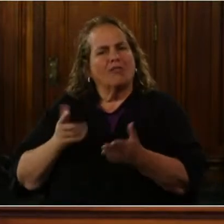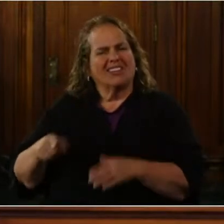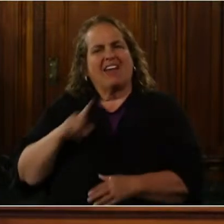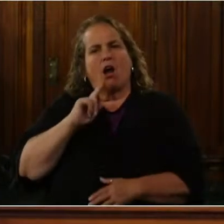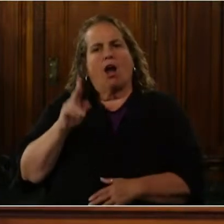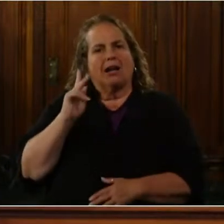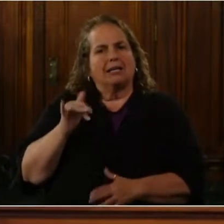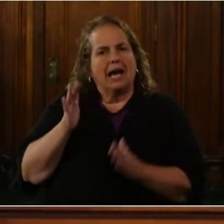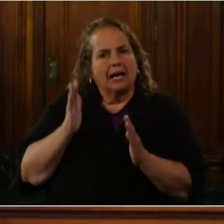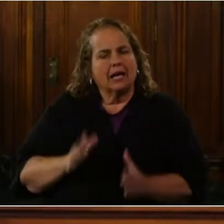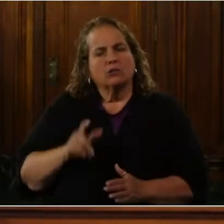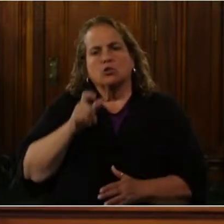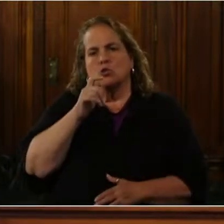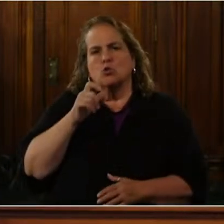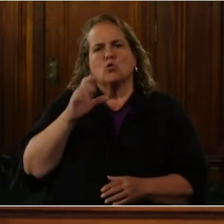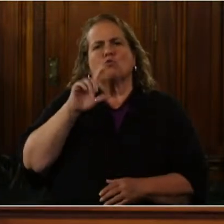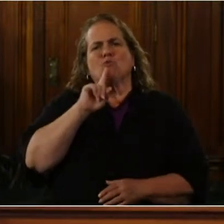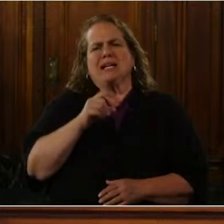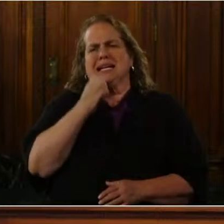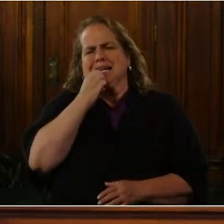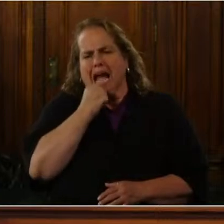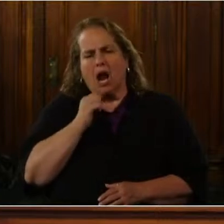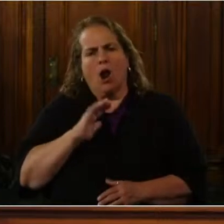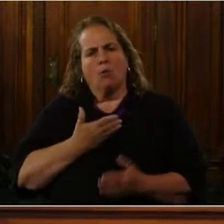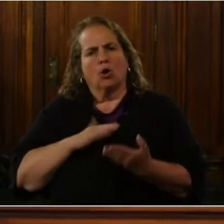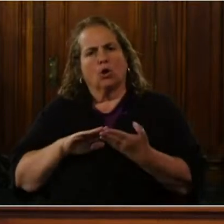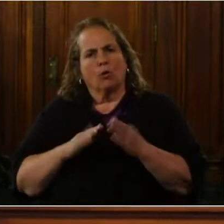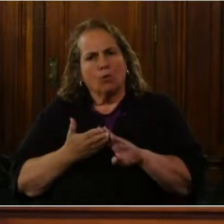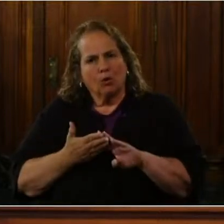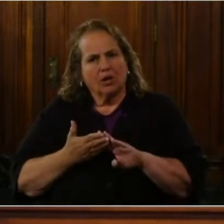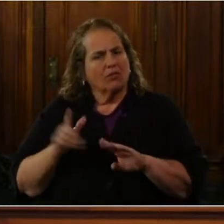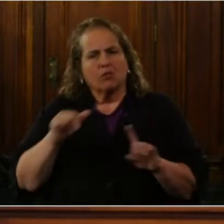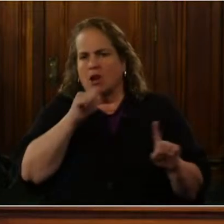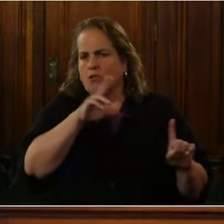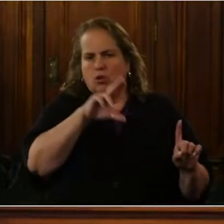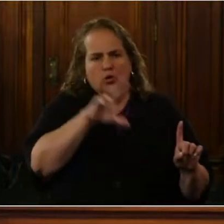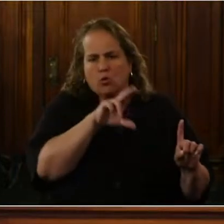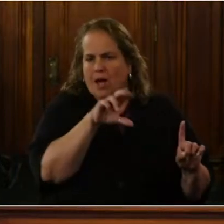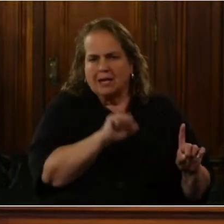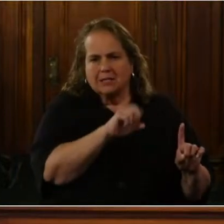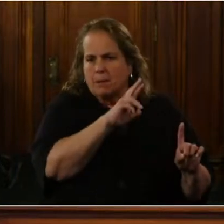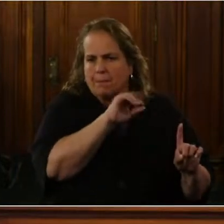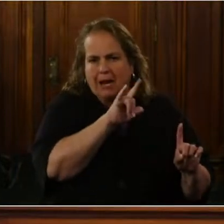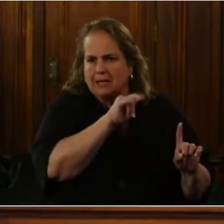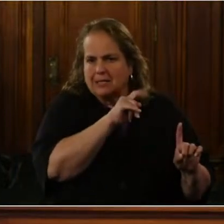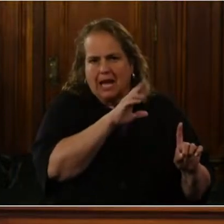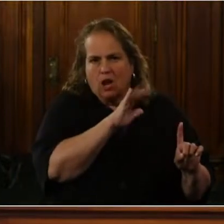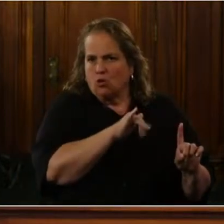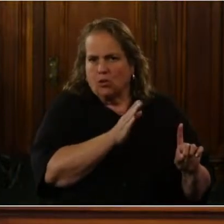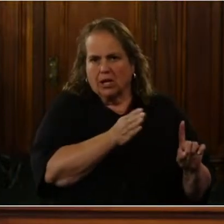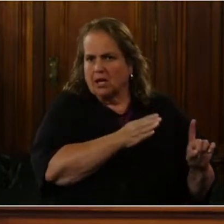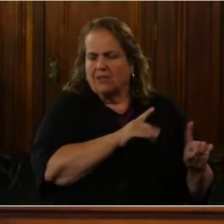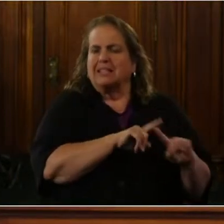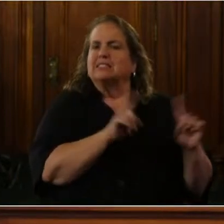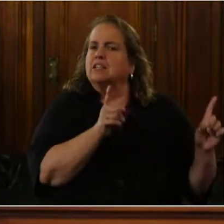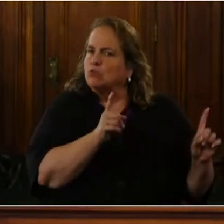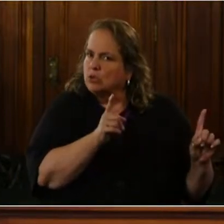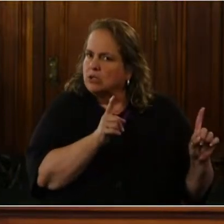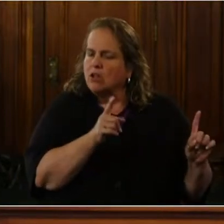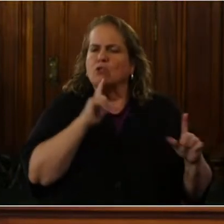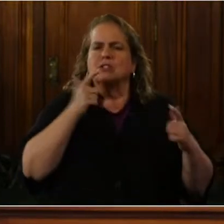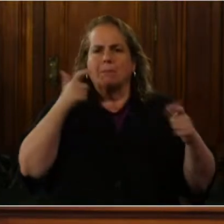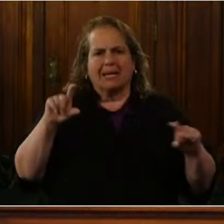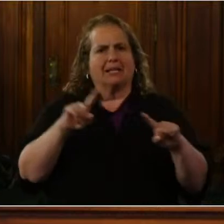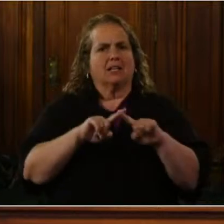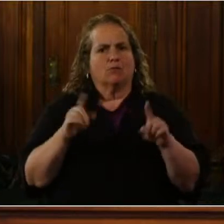care about our community and that ultimately answer to state officials that we can hold accountable. I believe that there is a big